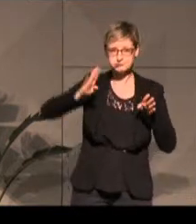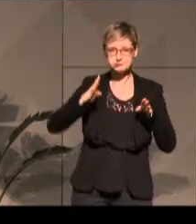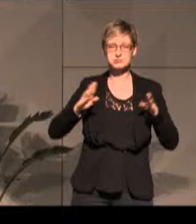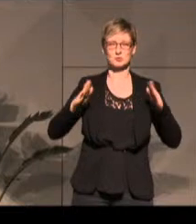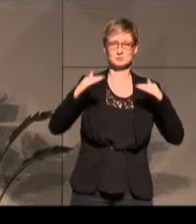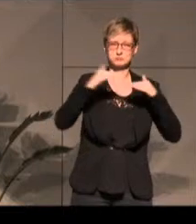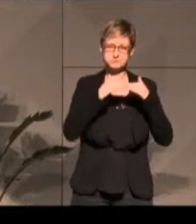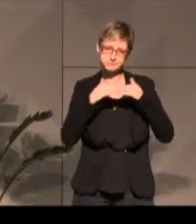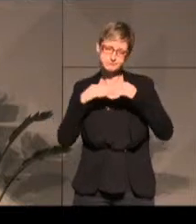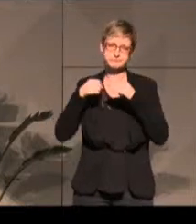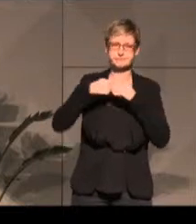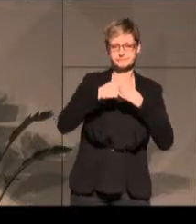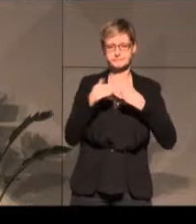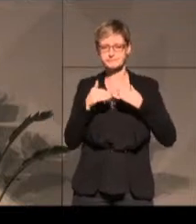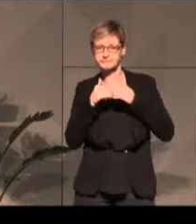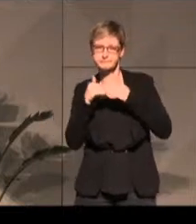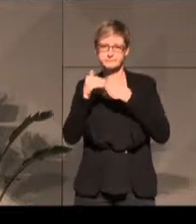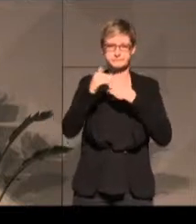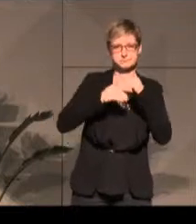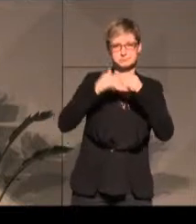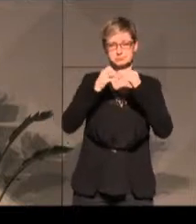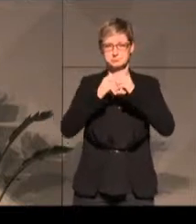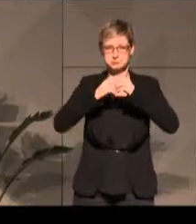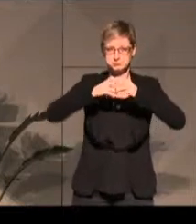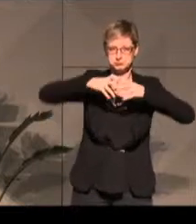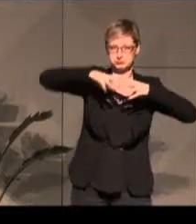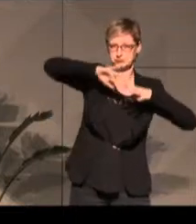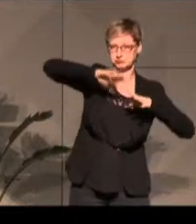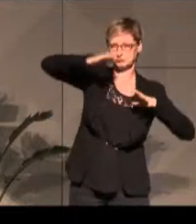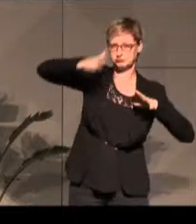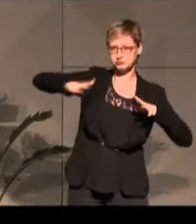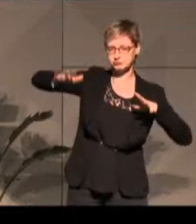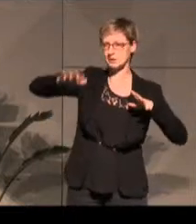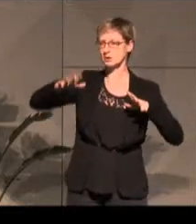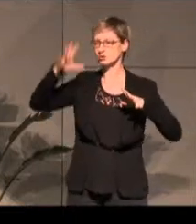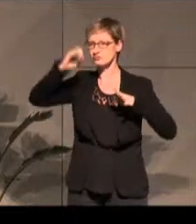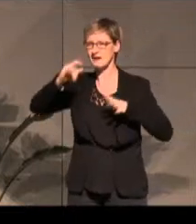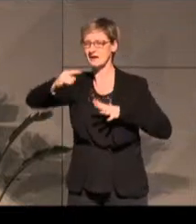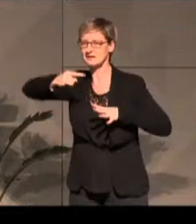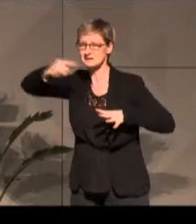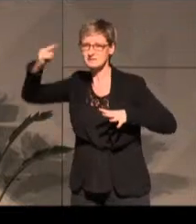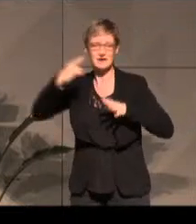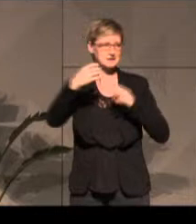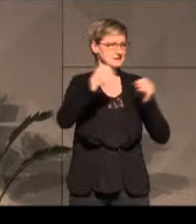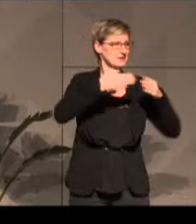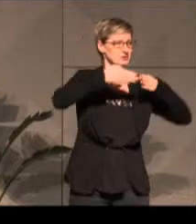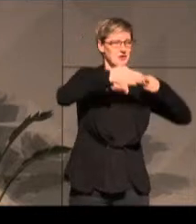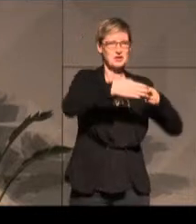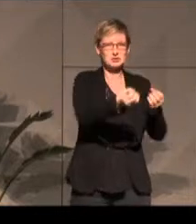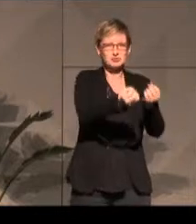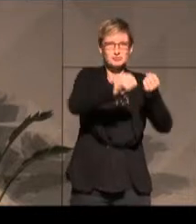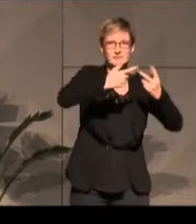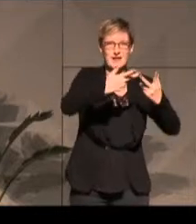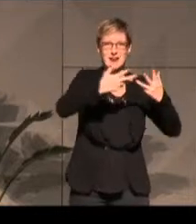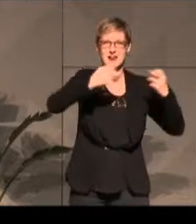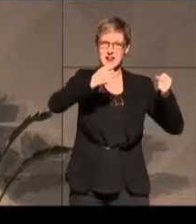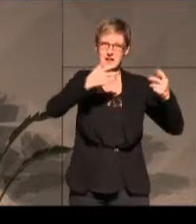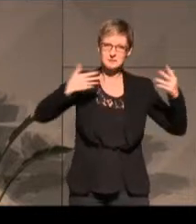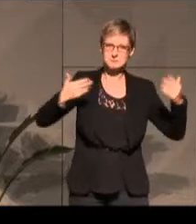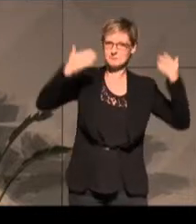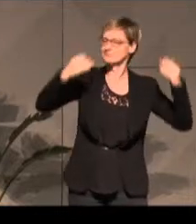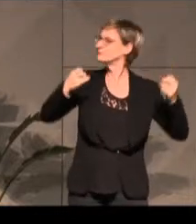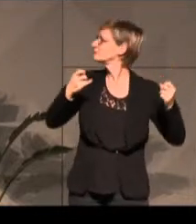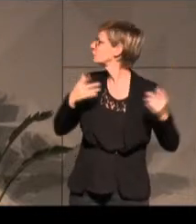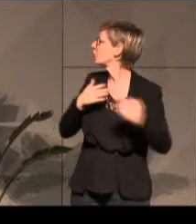in the ice formed by the wind, this black and white world between the ice that receives some sunlight and then